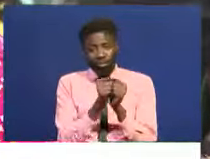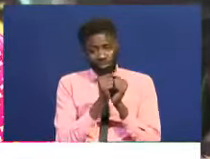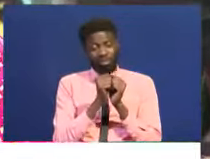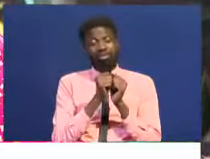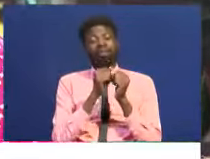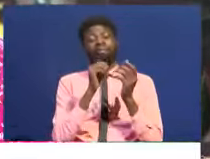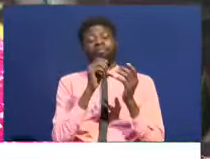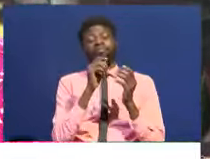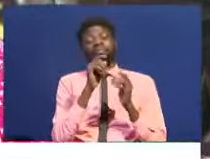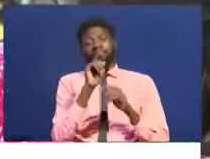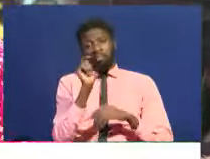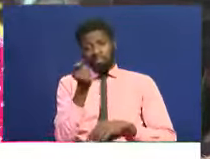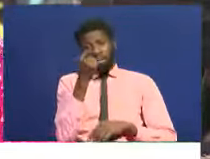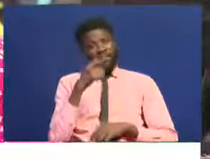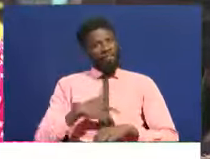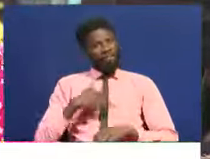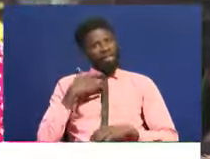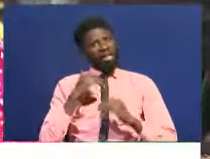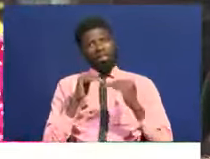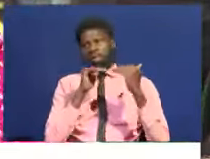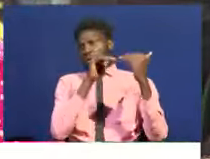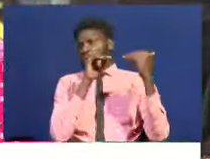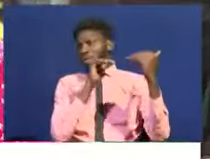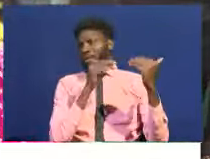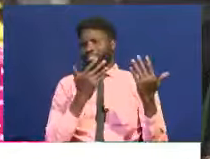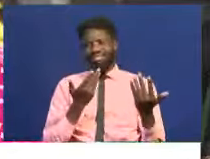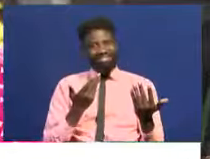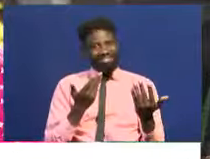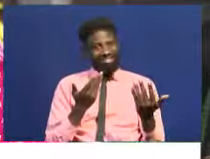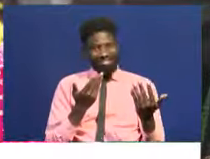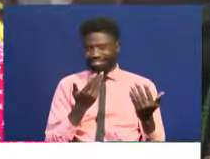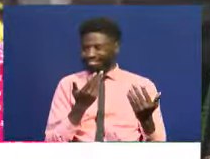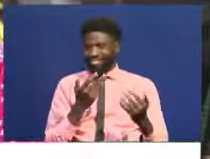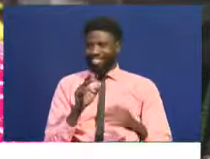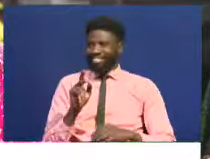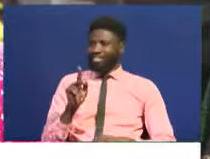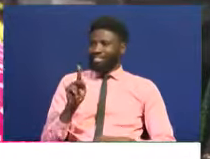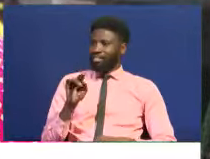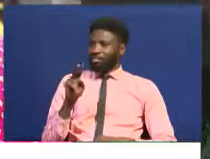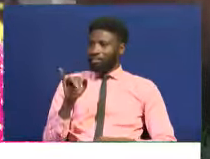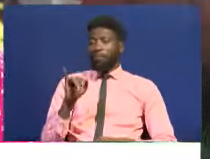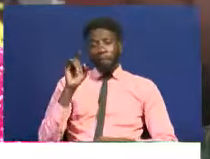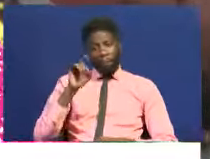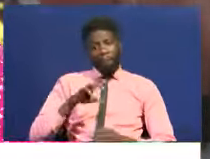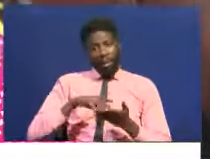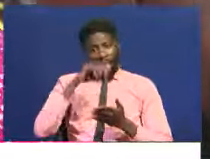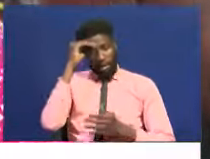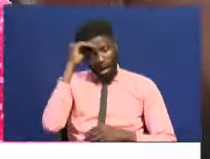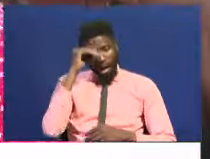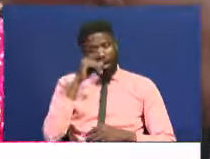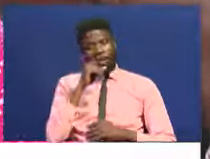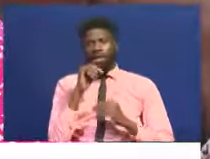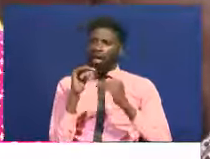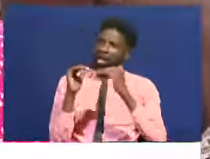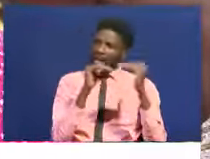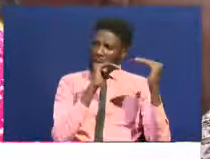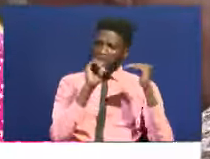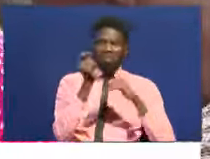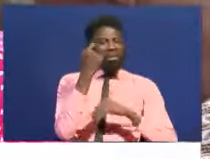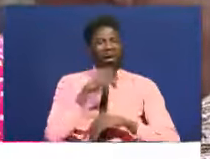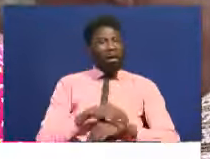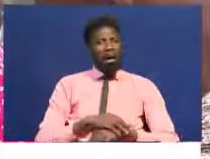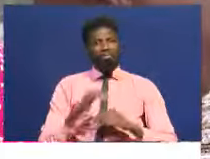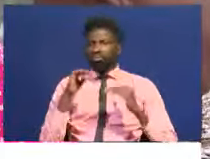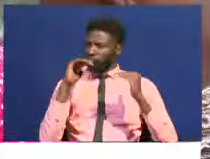deputy president. So it is also a virtue Kindiki should learn, that when you are working with a president, you are not a president, you are not a